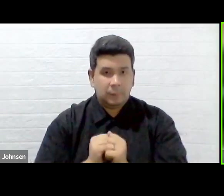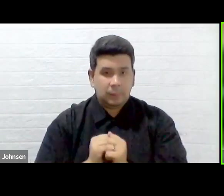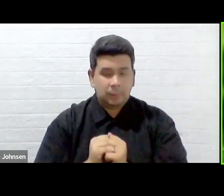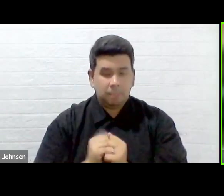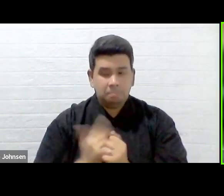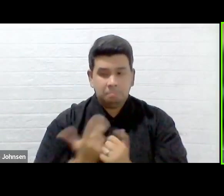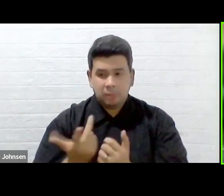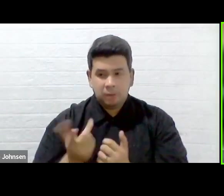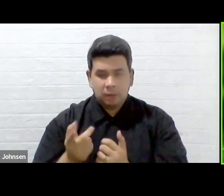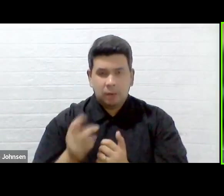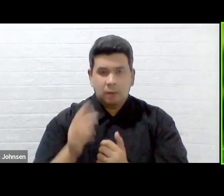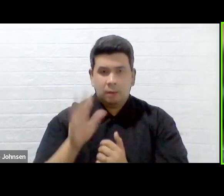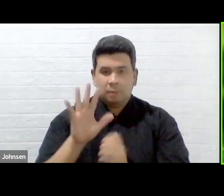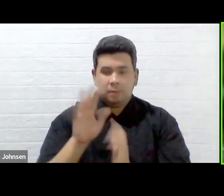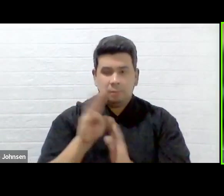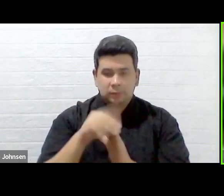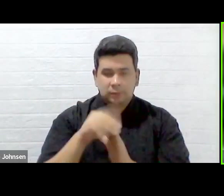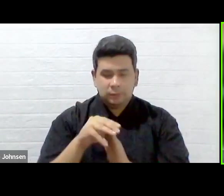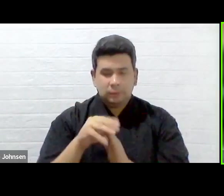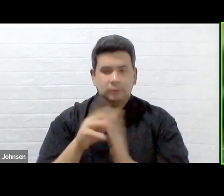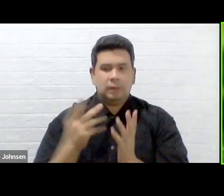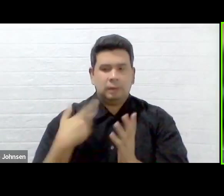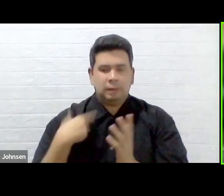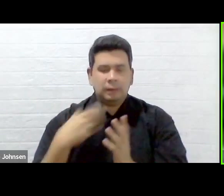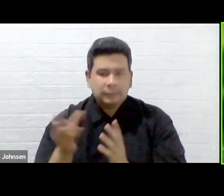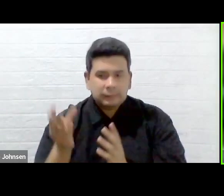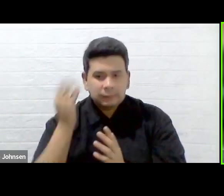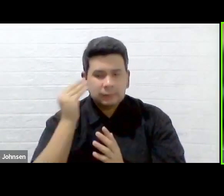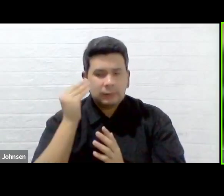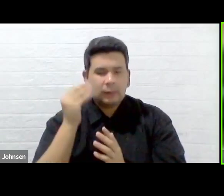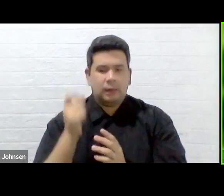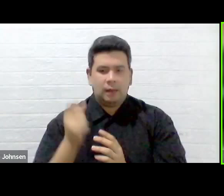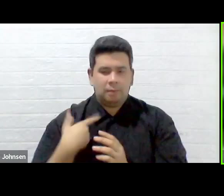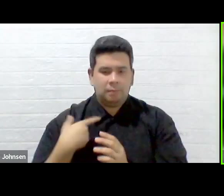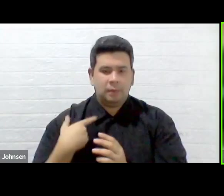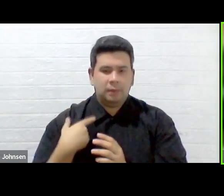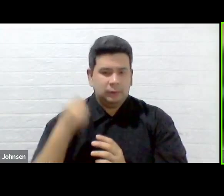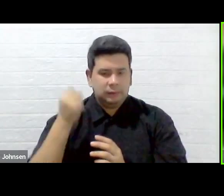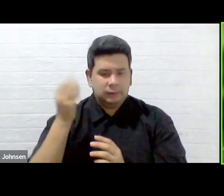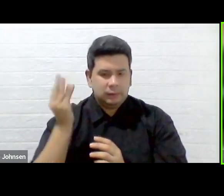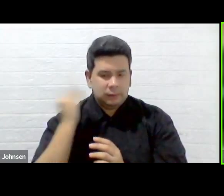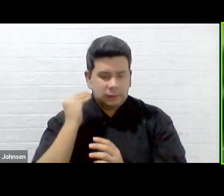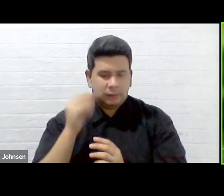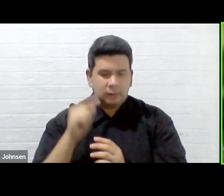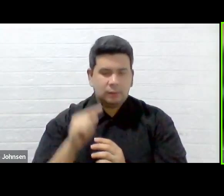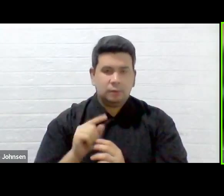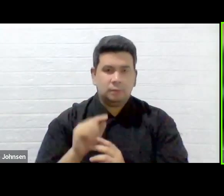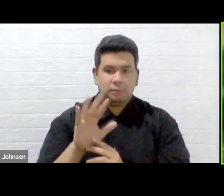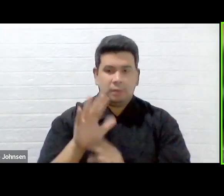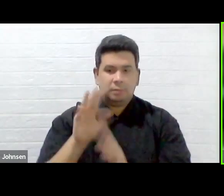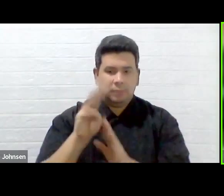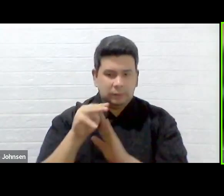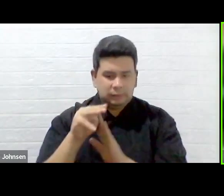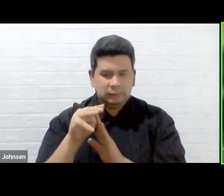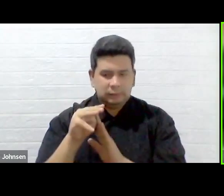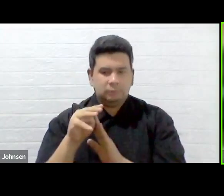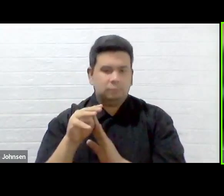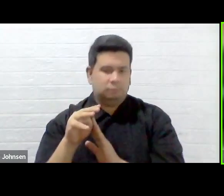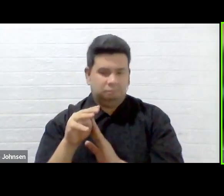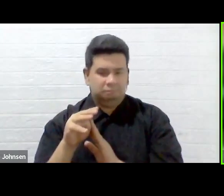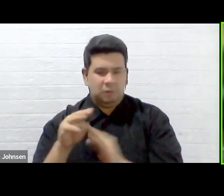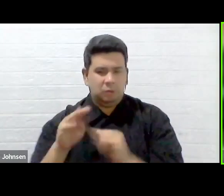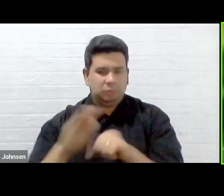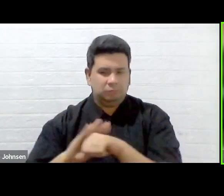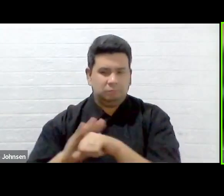minutes. The second chime that she will be hearing means that he or she has another 5 minutes to wrap up the presentation. For the